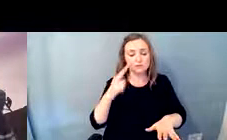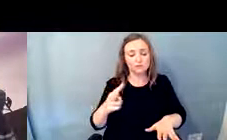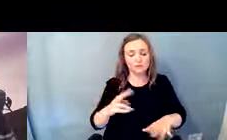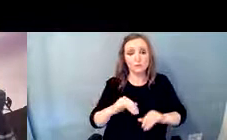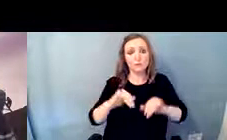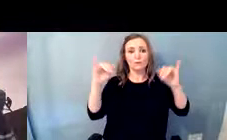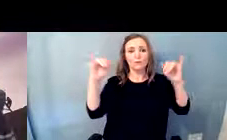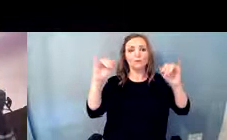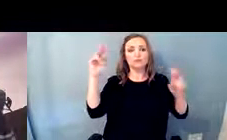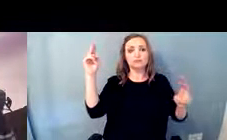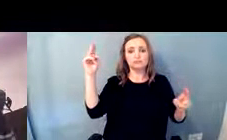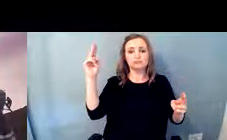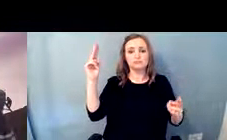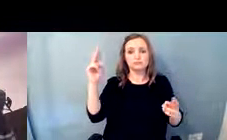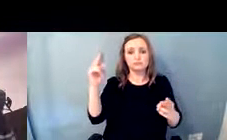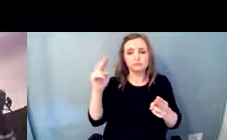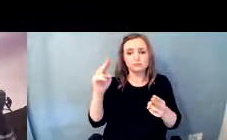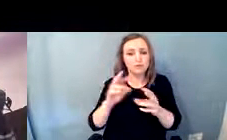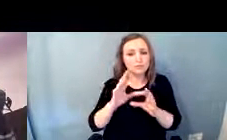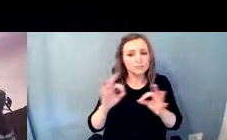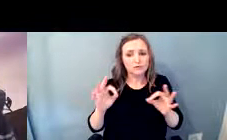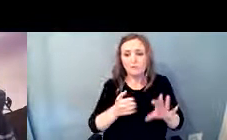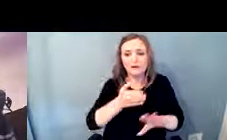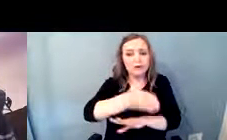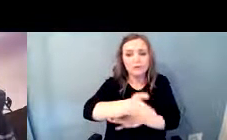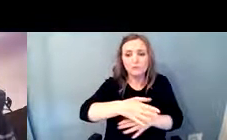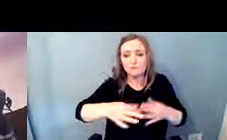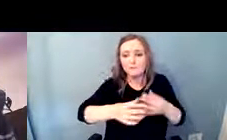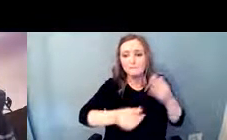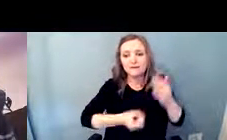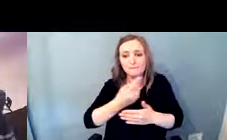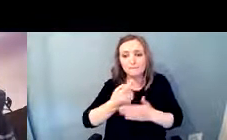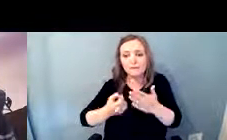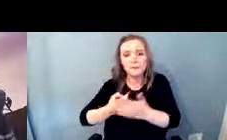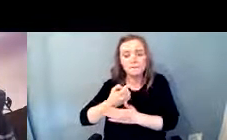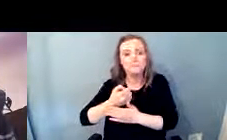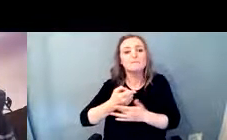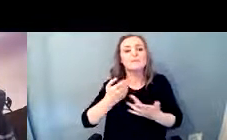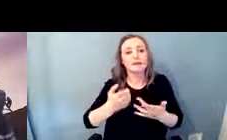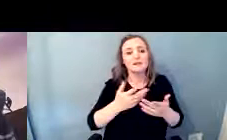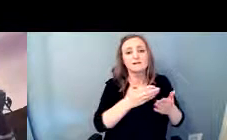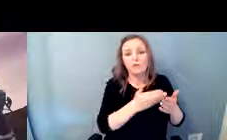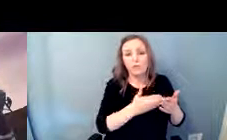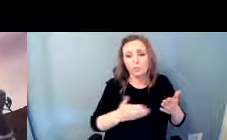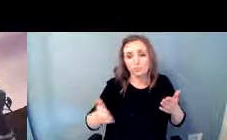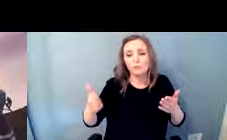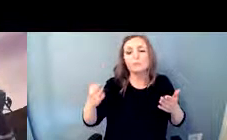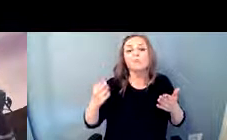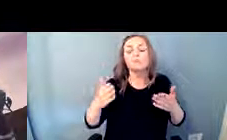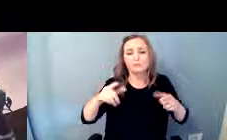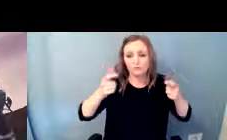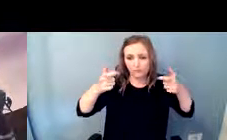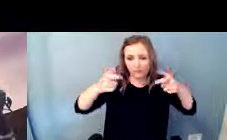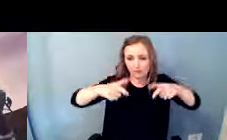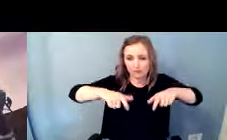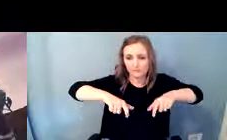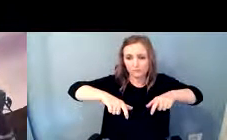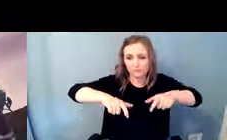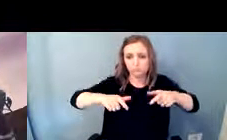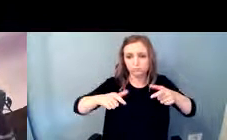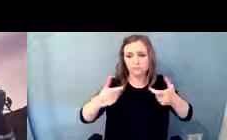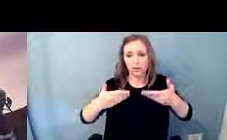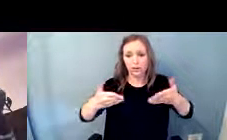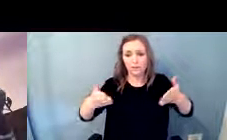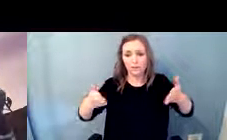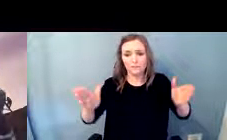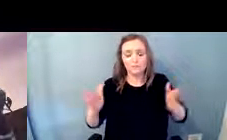quite a pleasing recovery quite quickly as we went through the rest of 2020 to find ourselves in a good